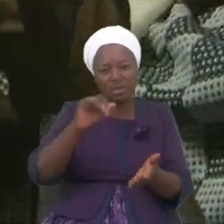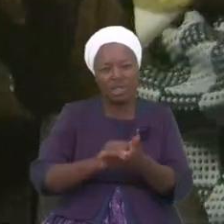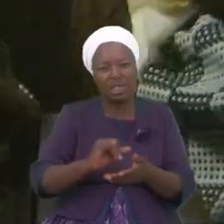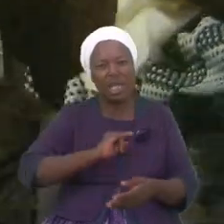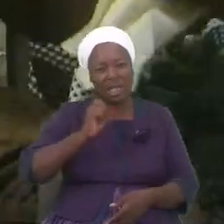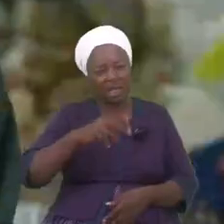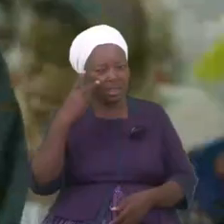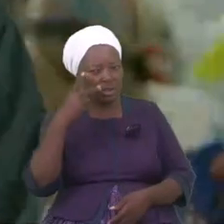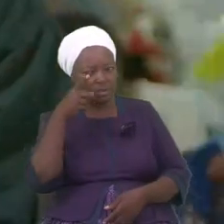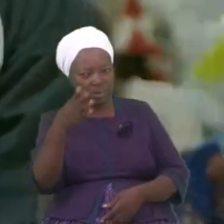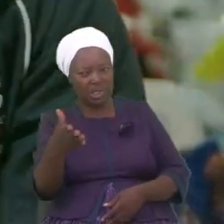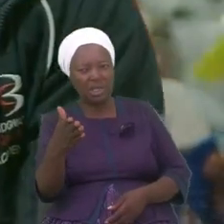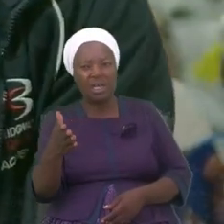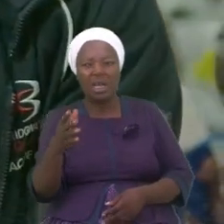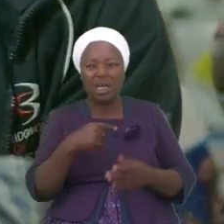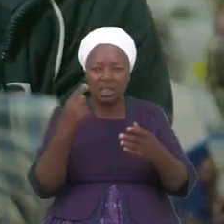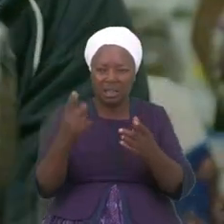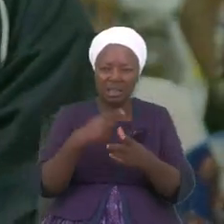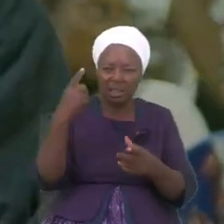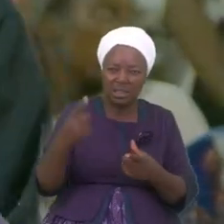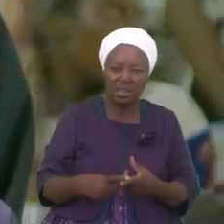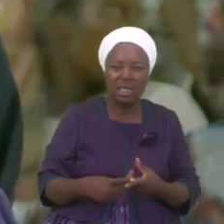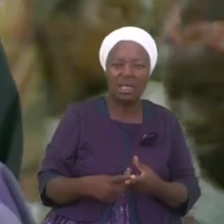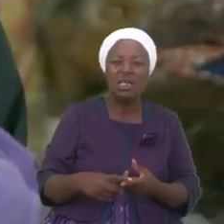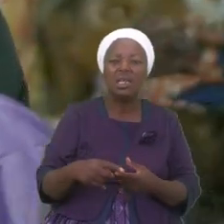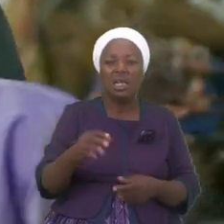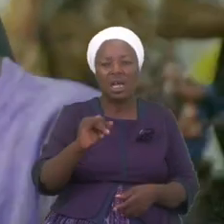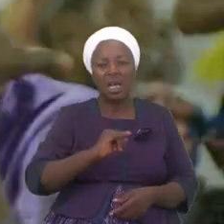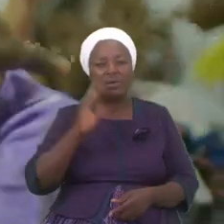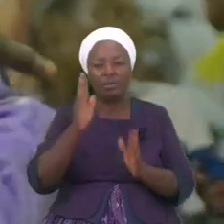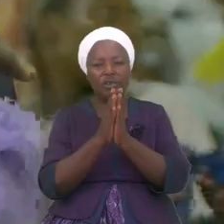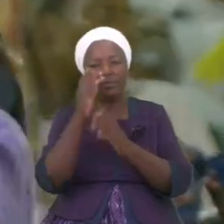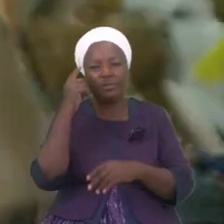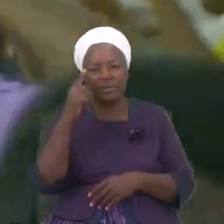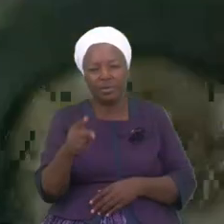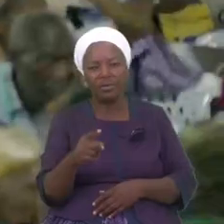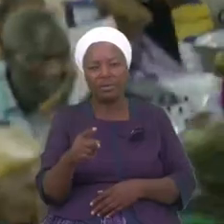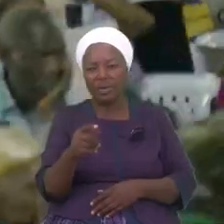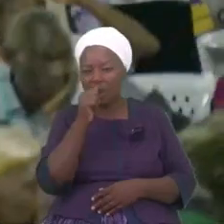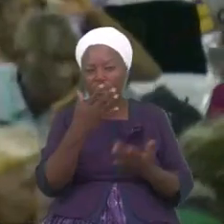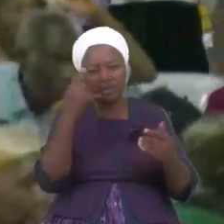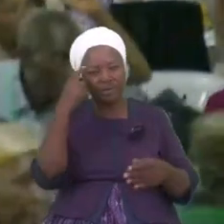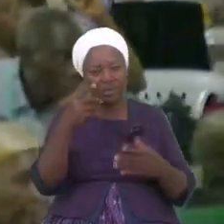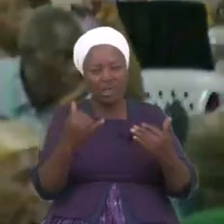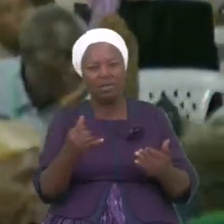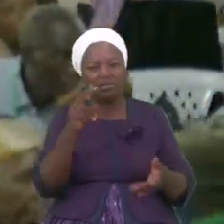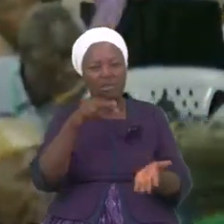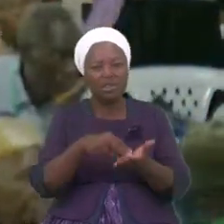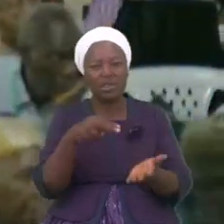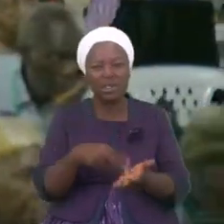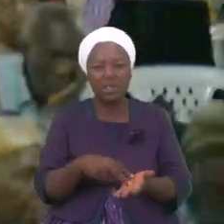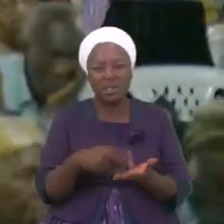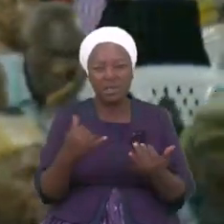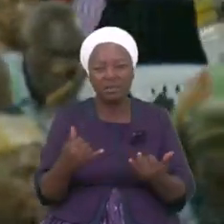you there. And then I'm going to pray for you. I'm waiting for you. Rise up, you're raising up your hand. You want